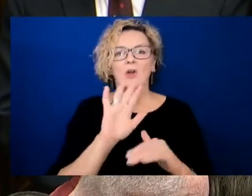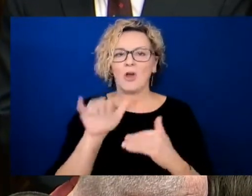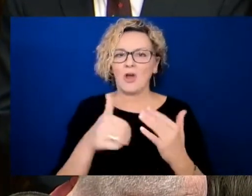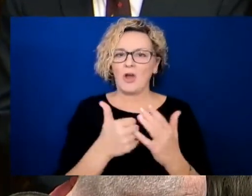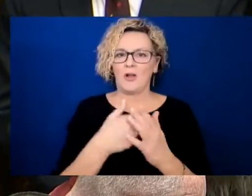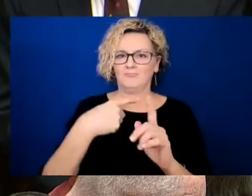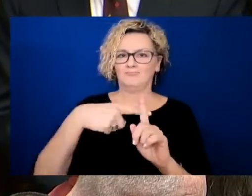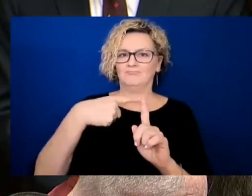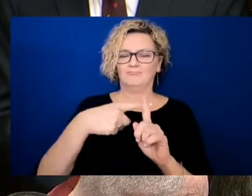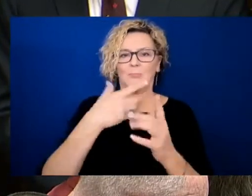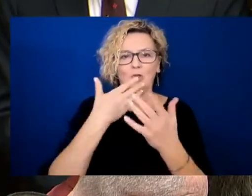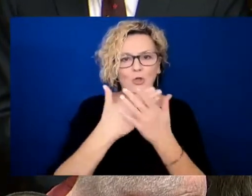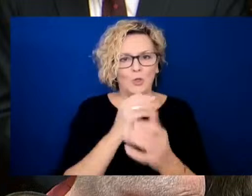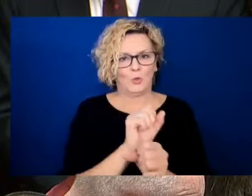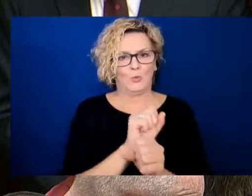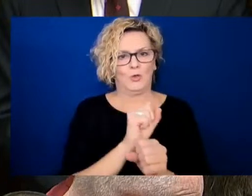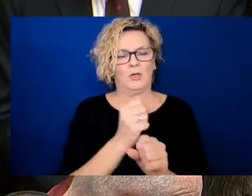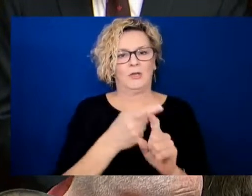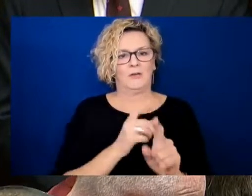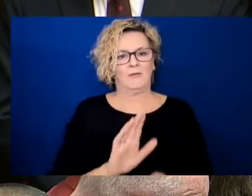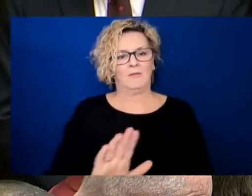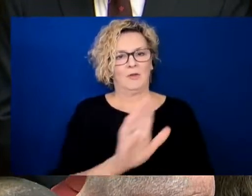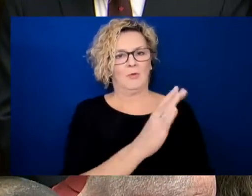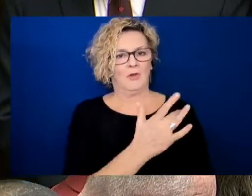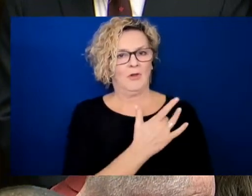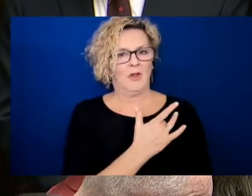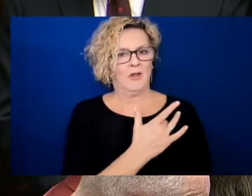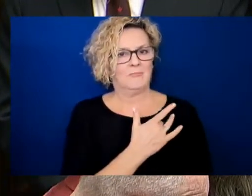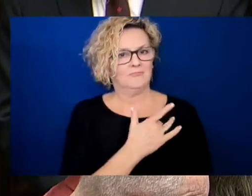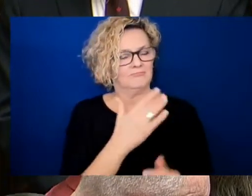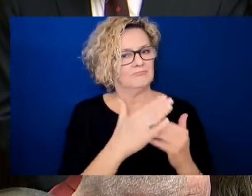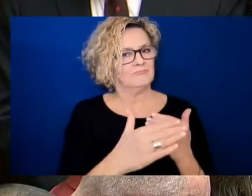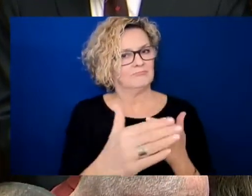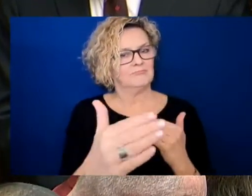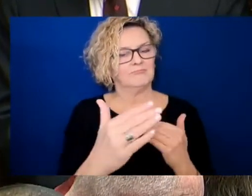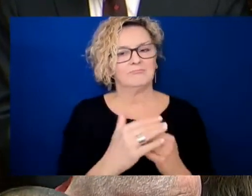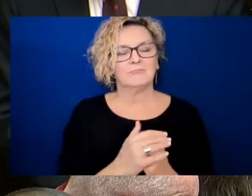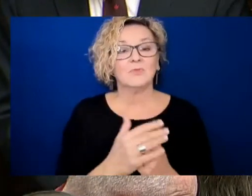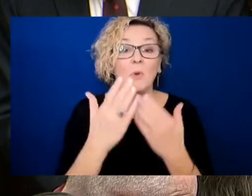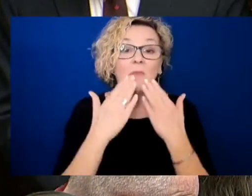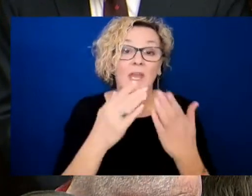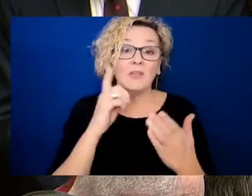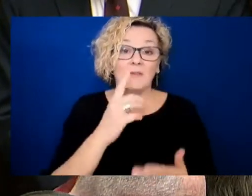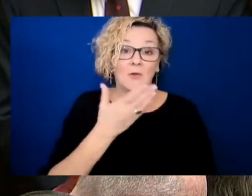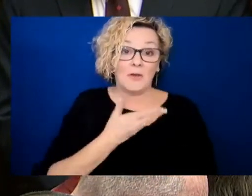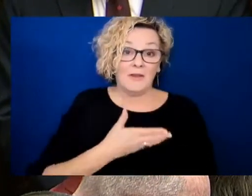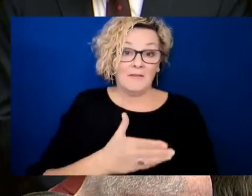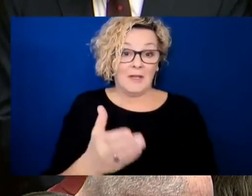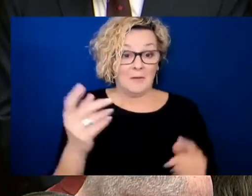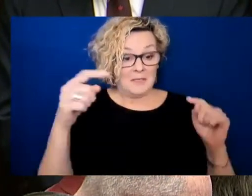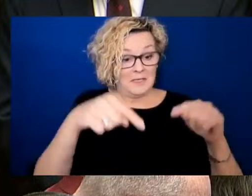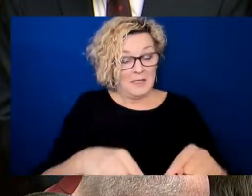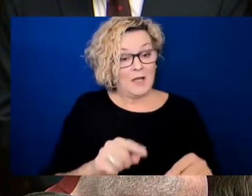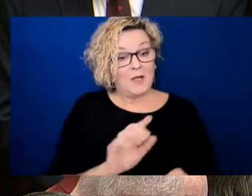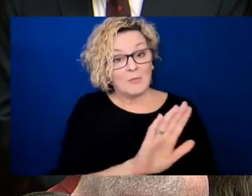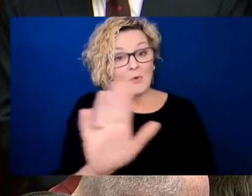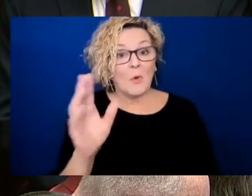really thank you for inviting me to your home, and that we all can work